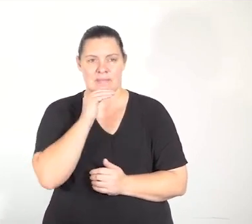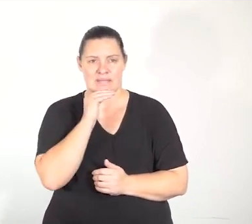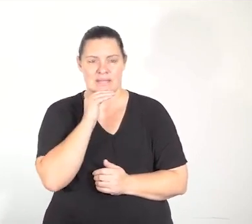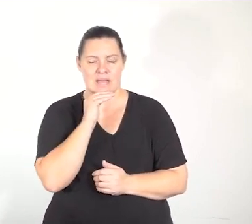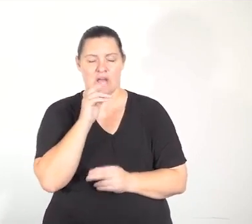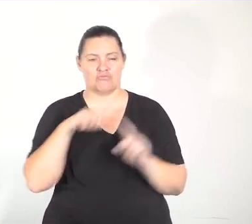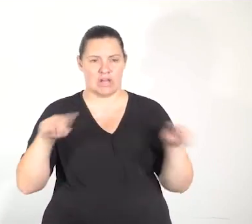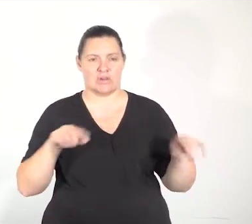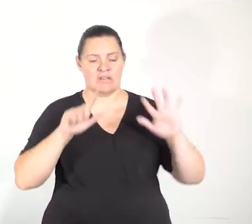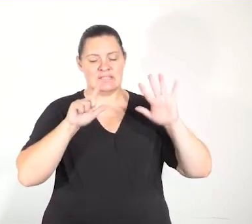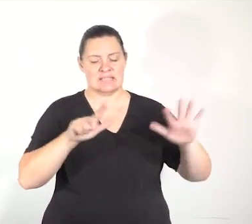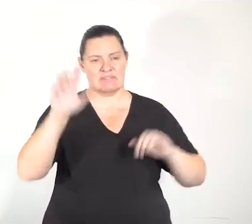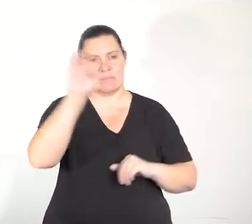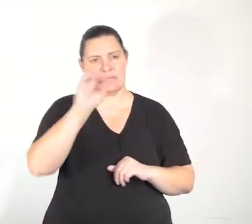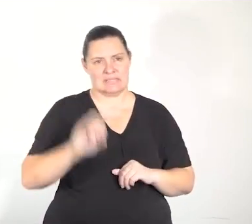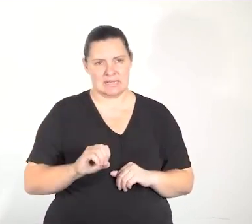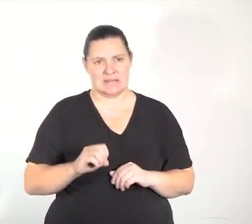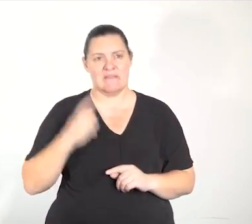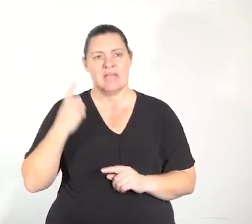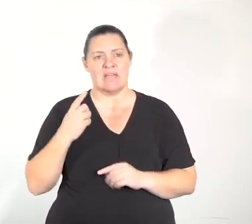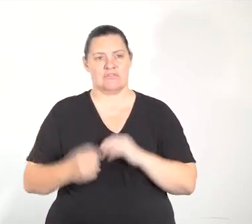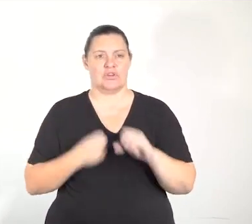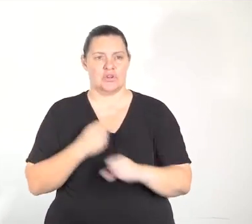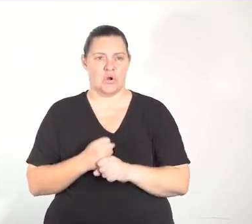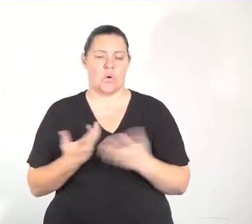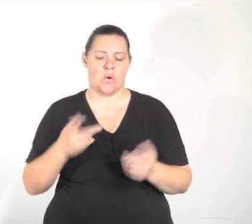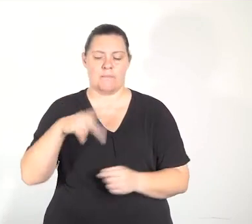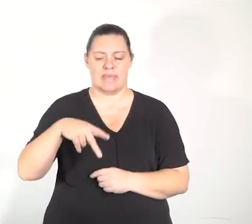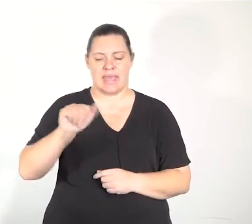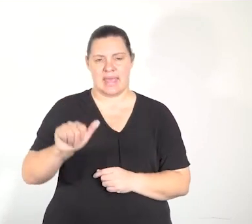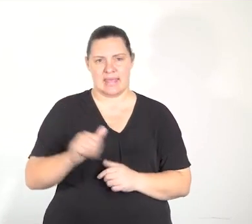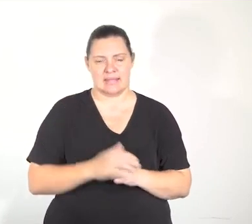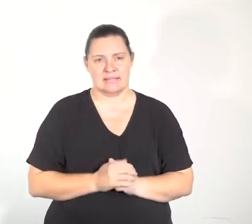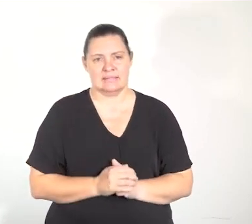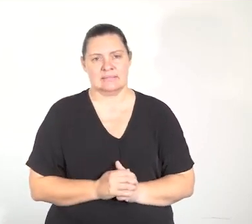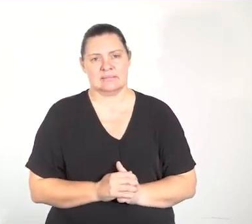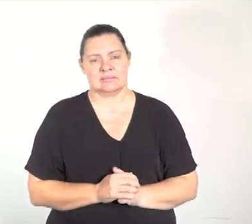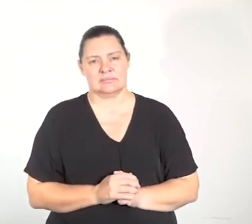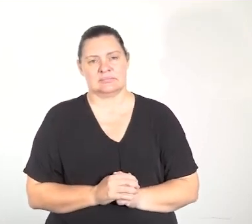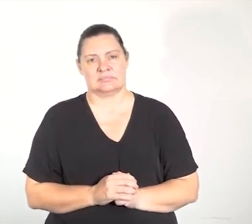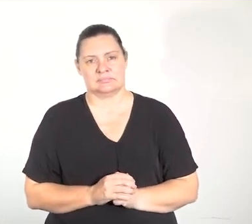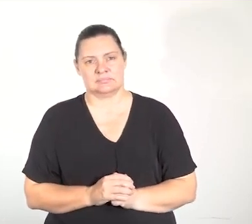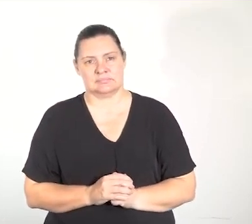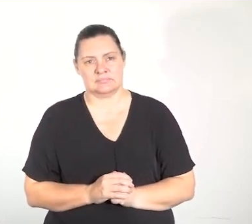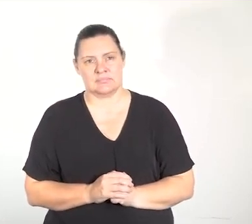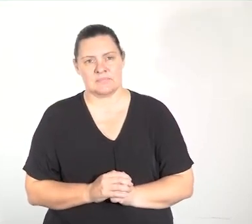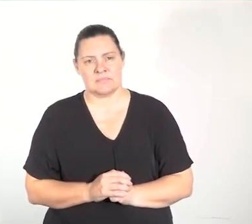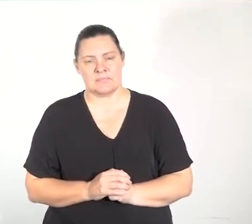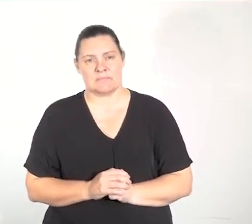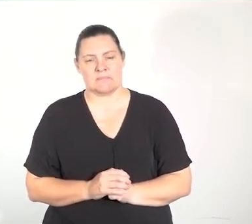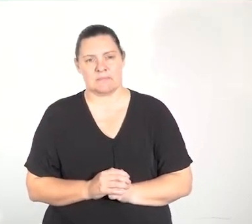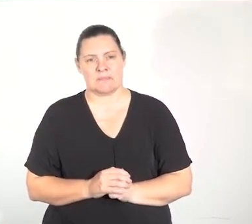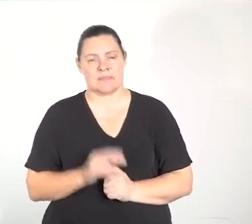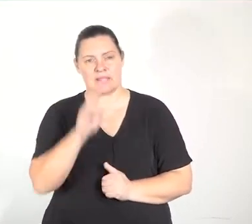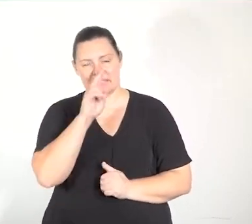That gives us a rate of 7% every year, or we can just say 7% per annum.